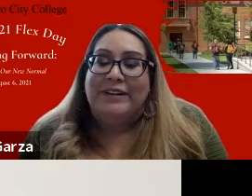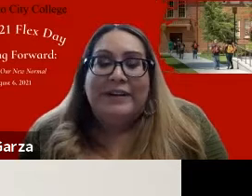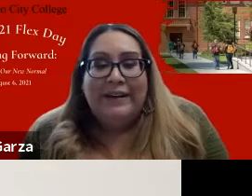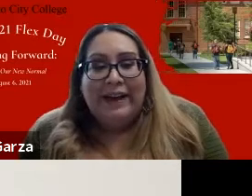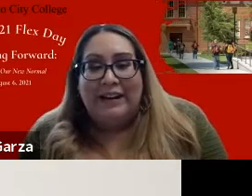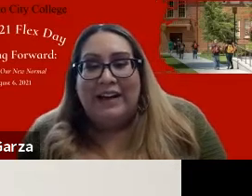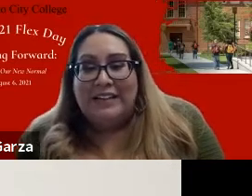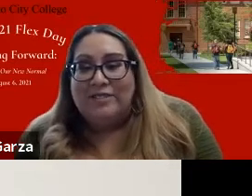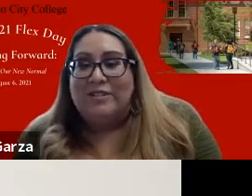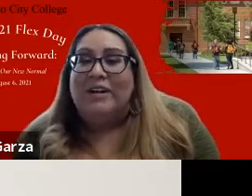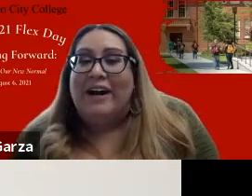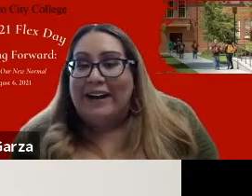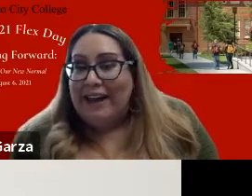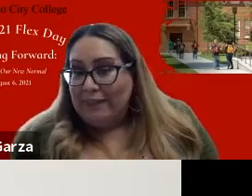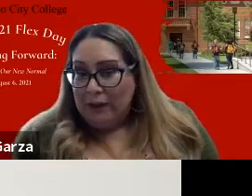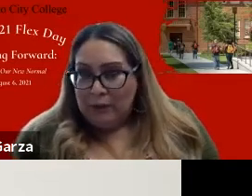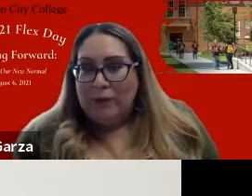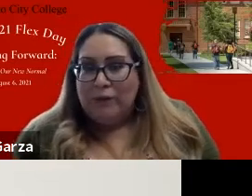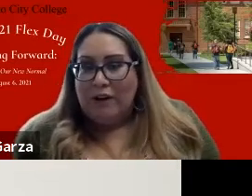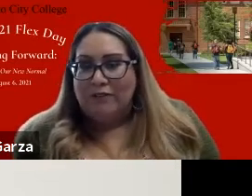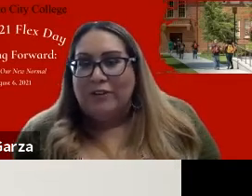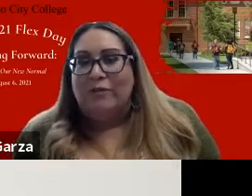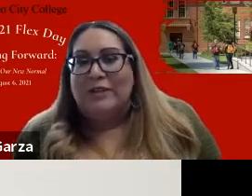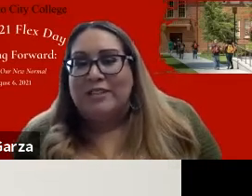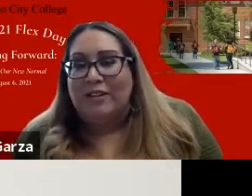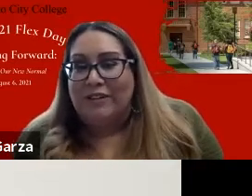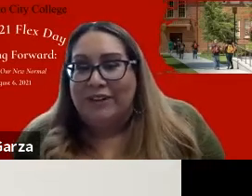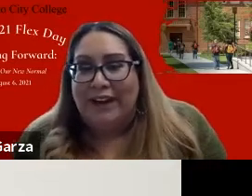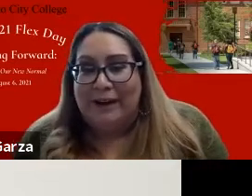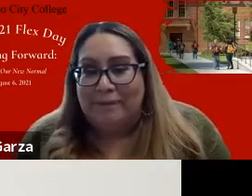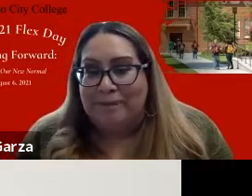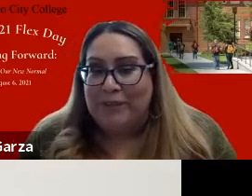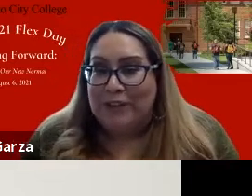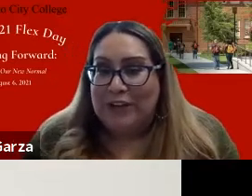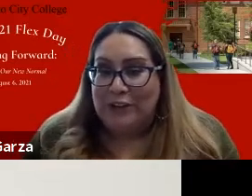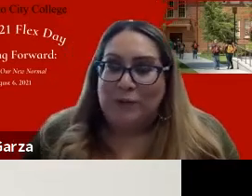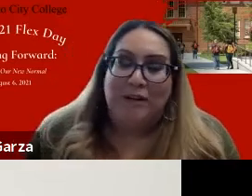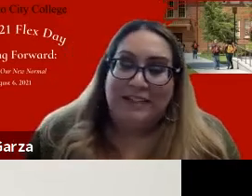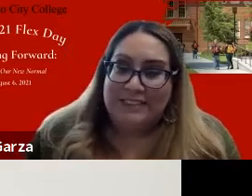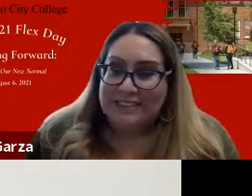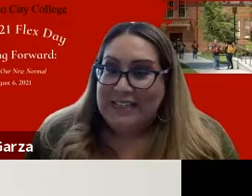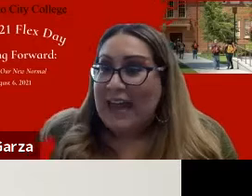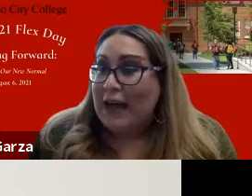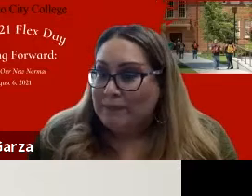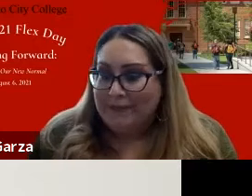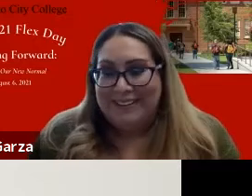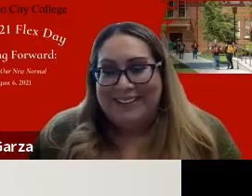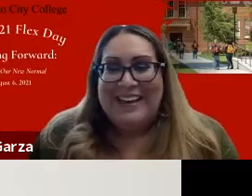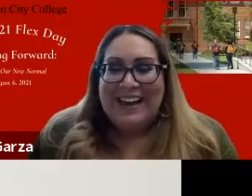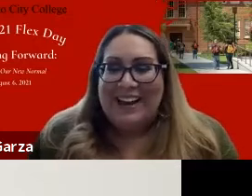have. Kaiser High and Low both offer what's called your pregnancy